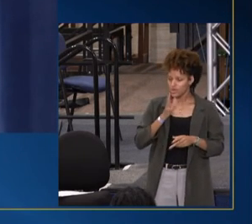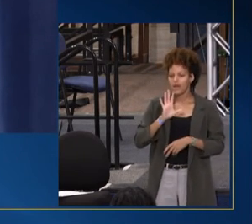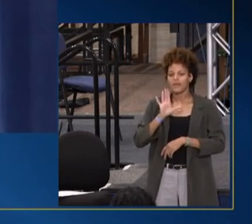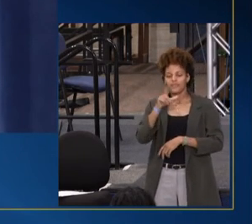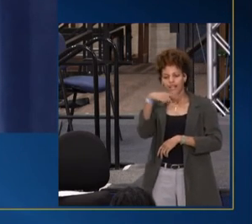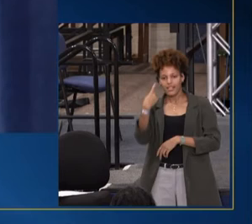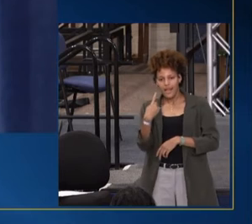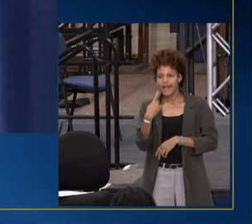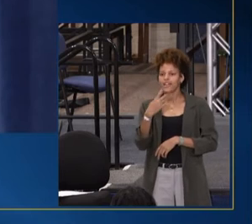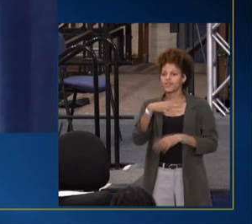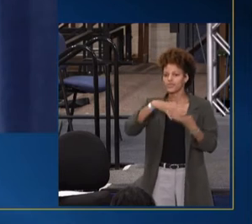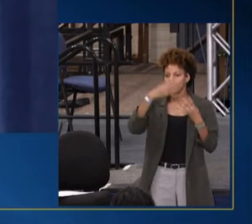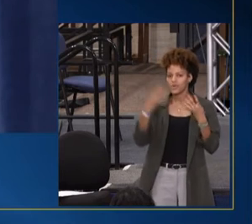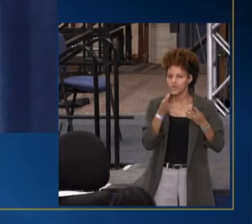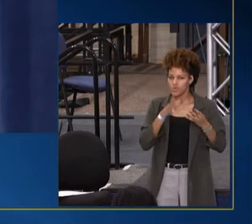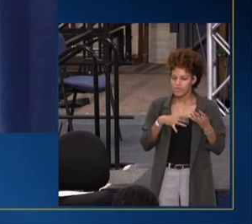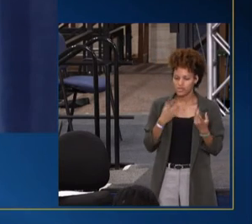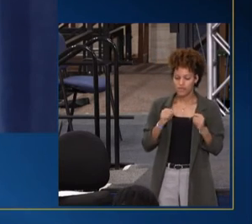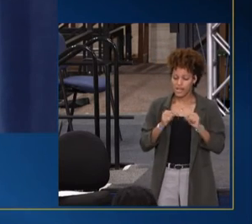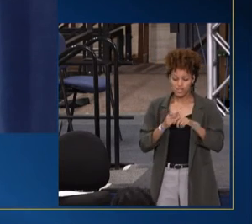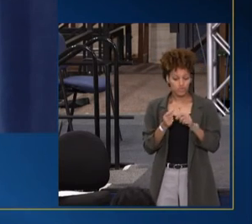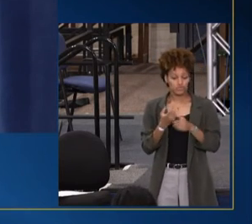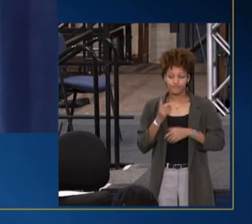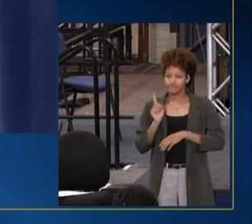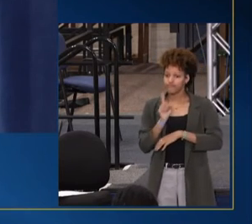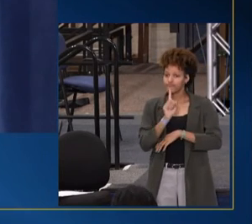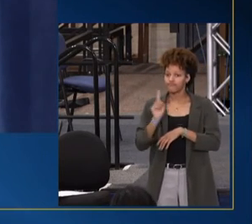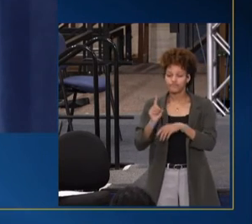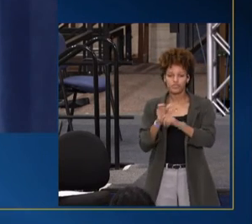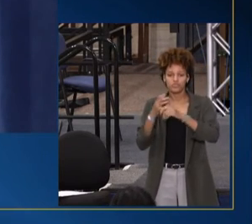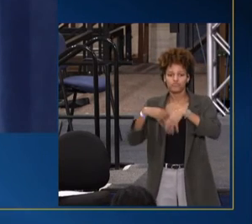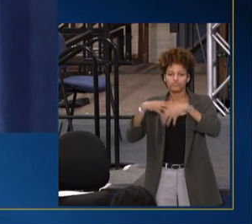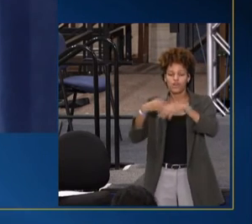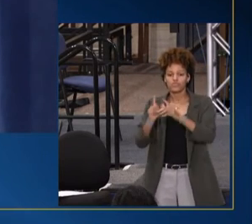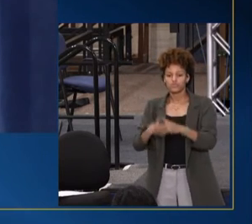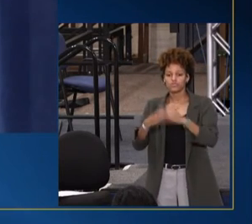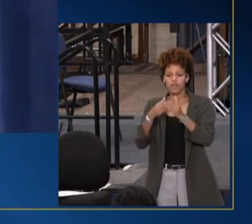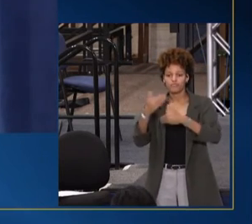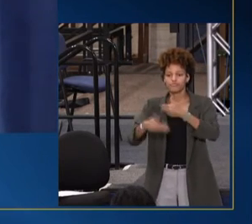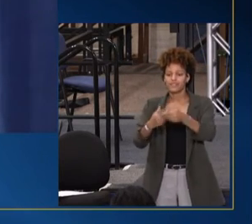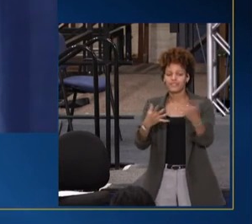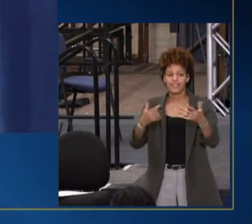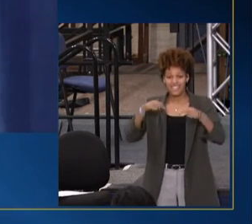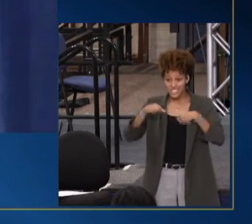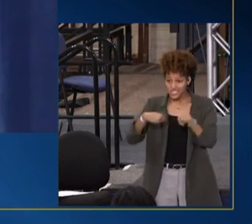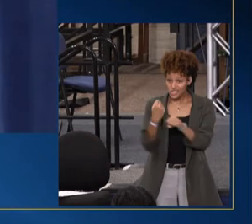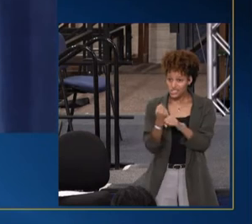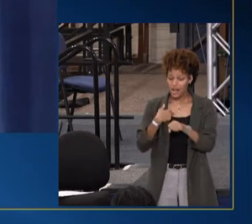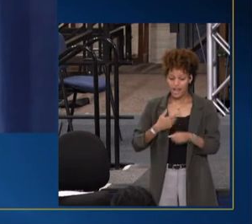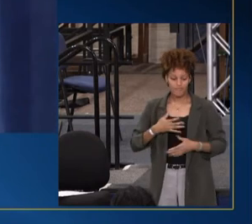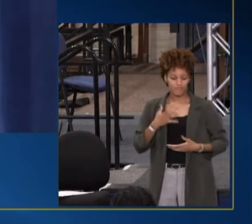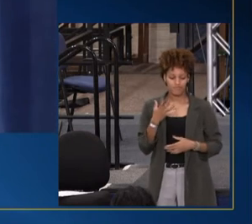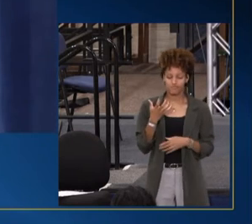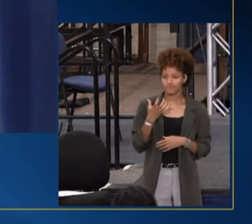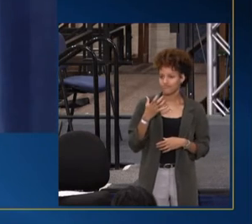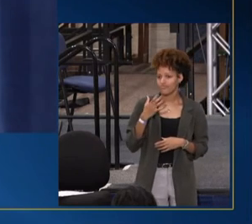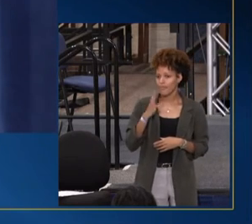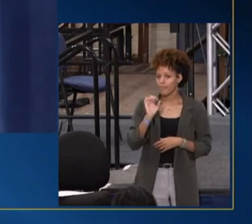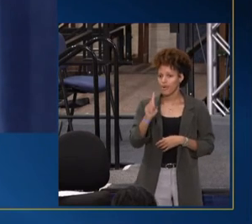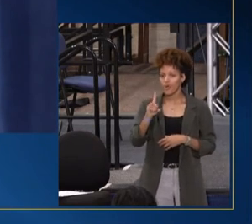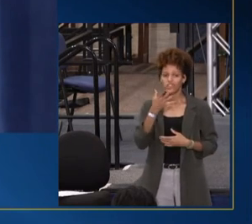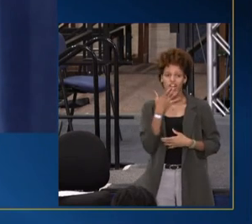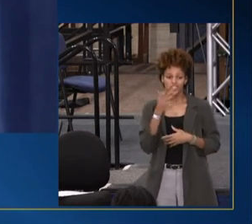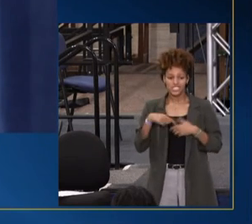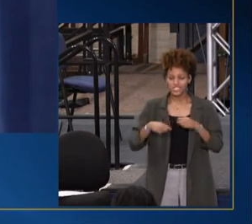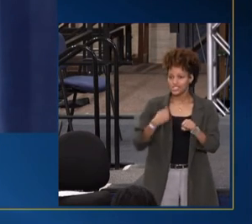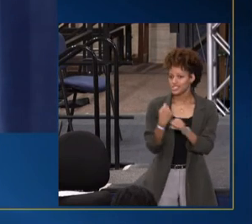as a strategy every step of the way. So I'm leaning into that this Pride. I'm wearing bold colors this Pride because we're not going to